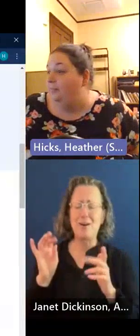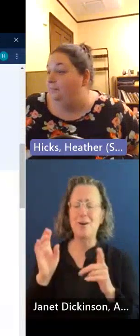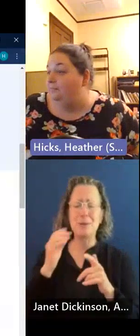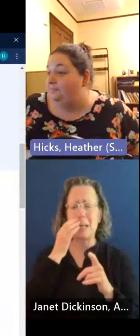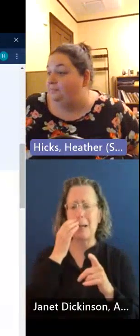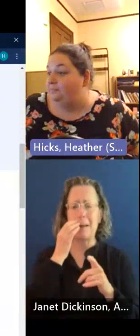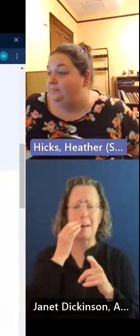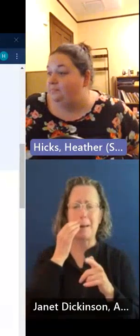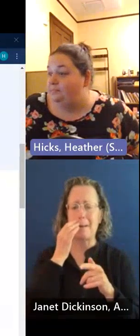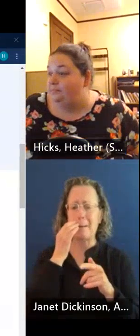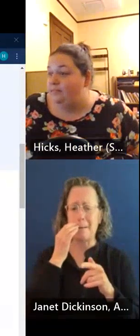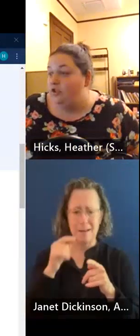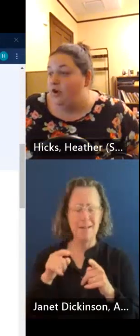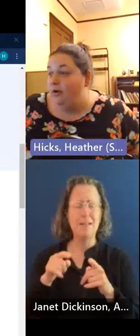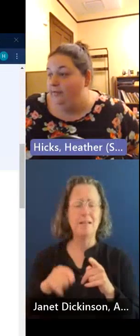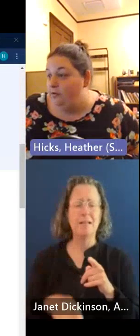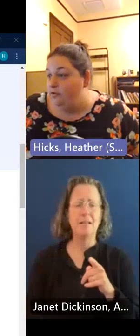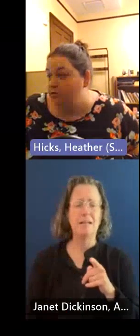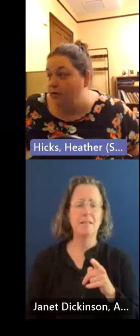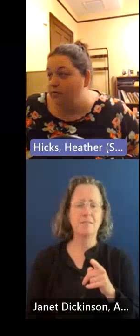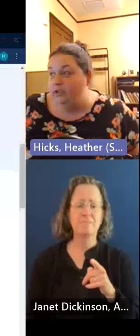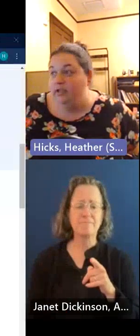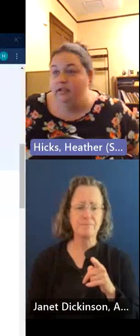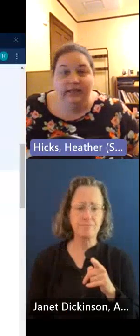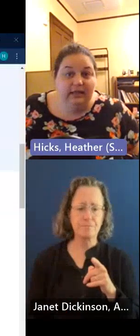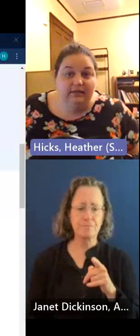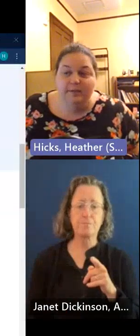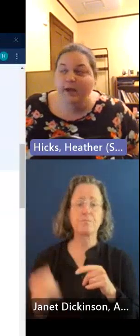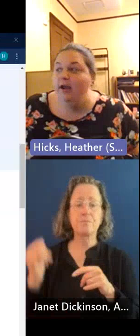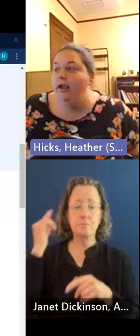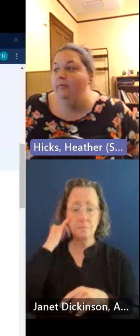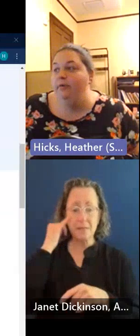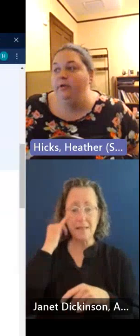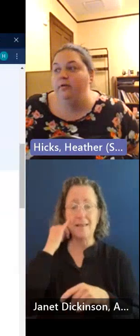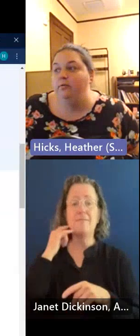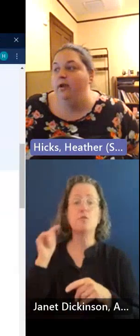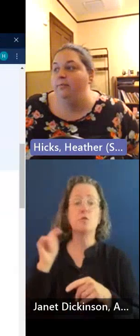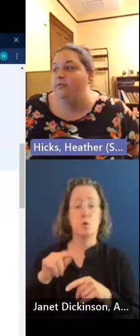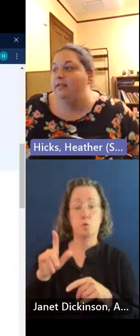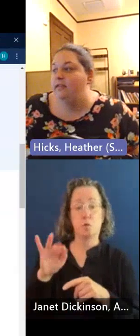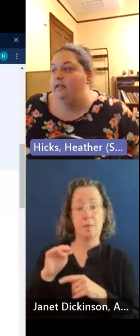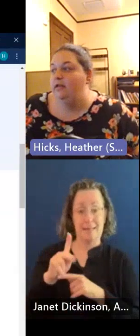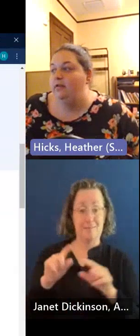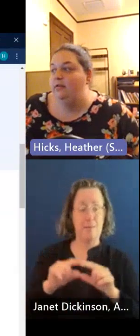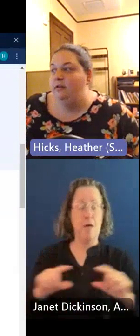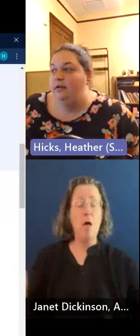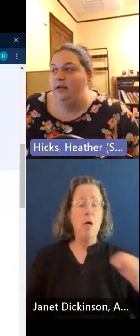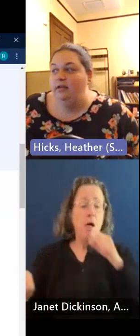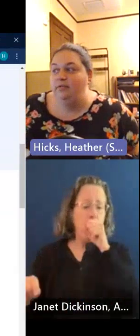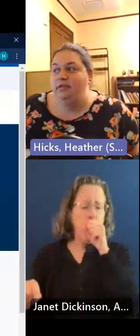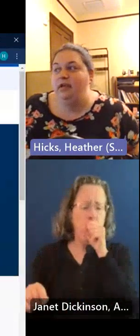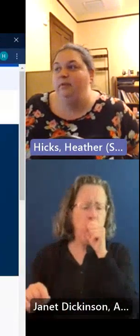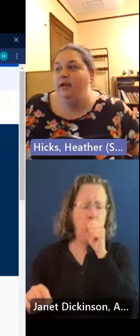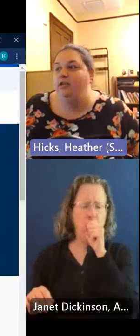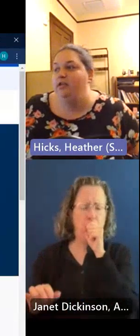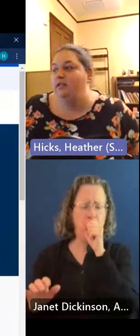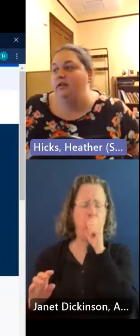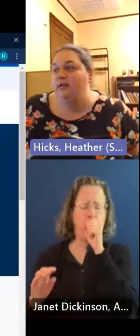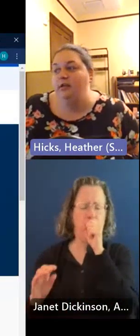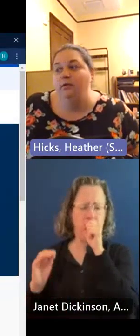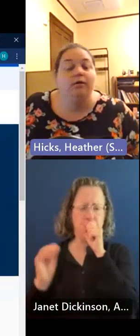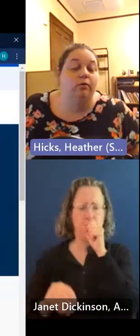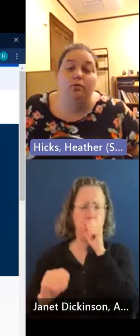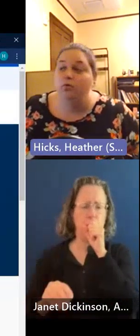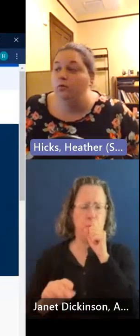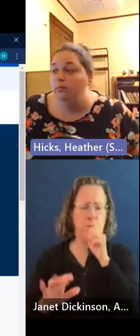me. Um, so if you do go to the link spot and put your web address in here and do scan page,